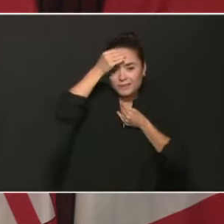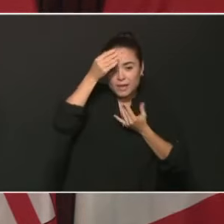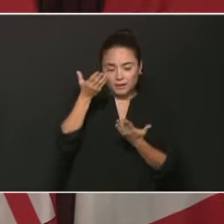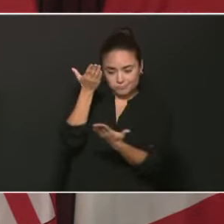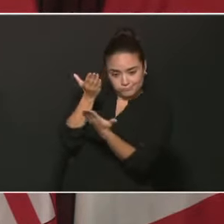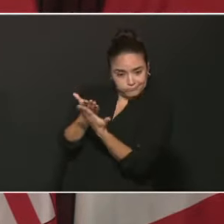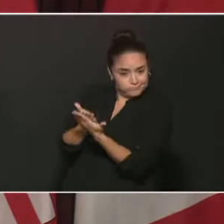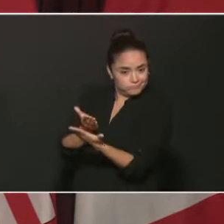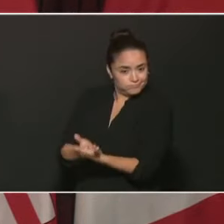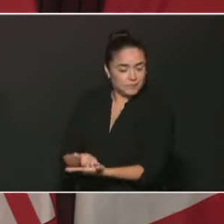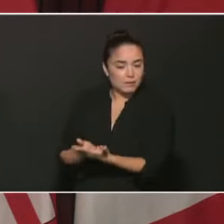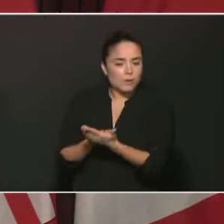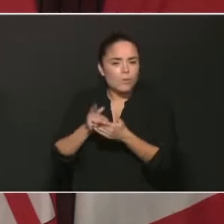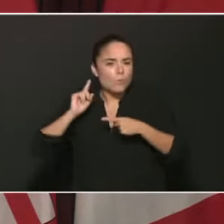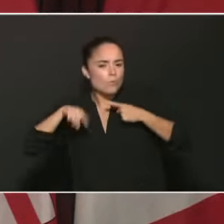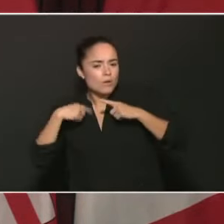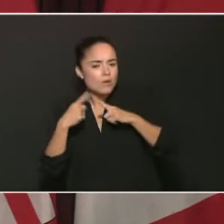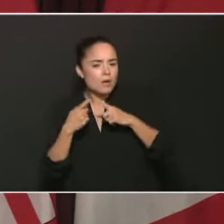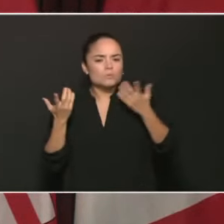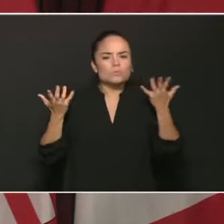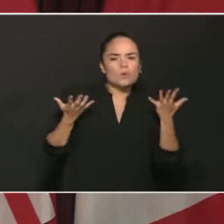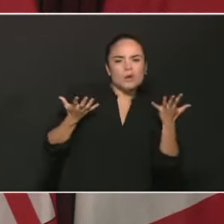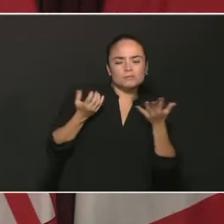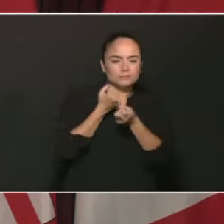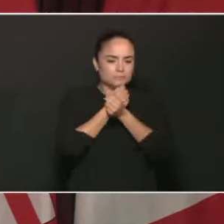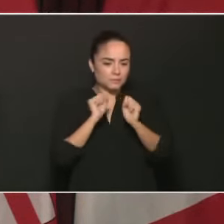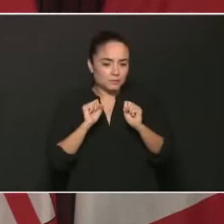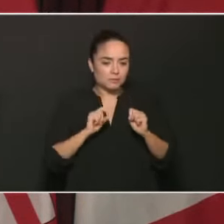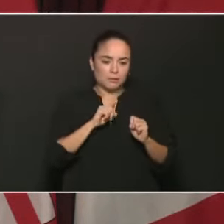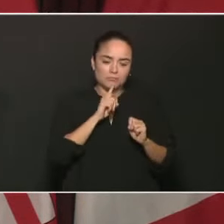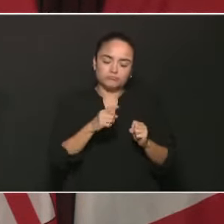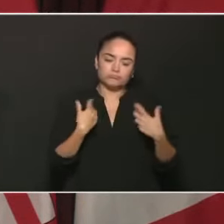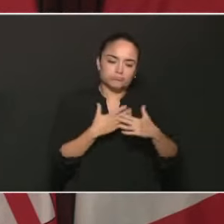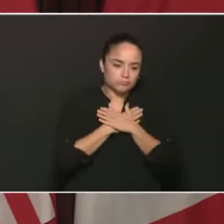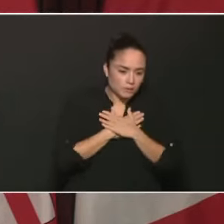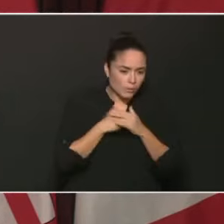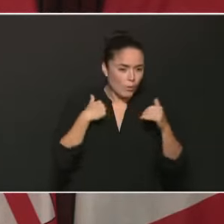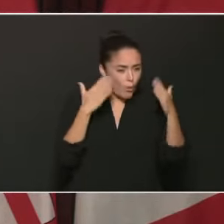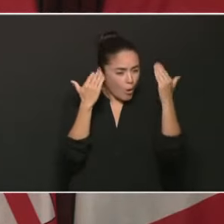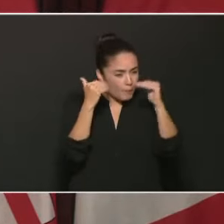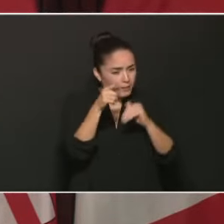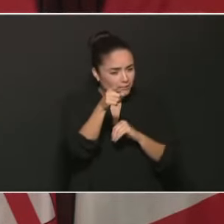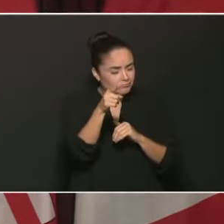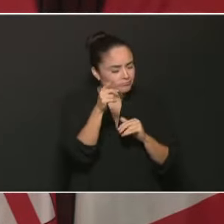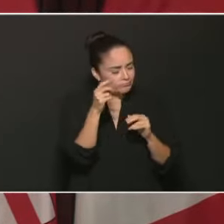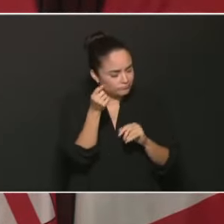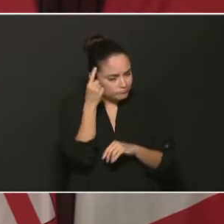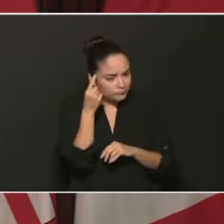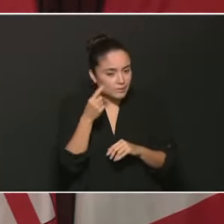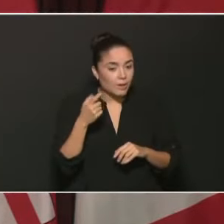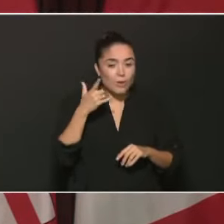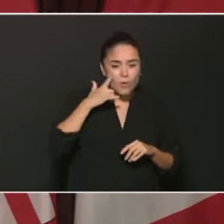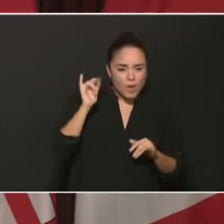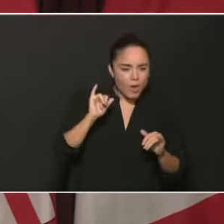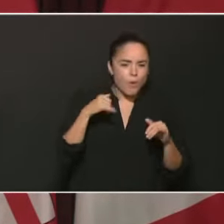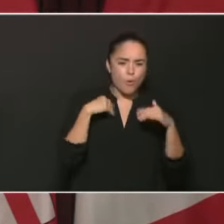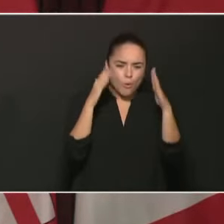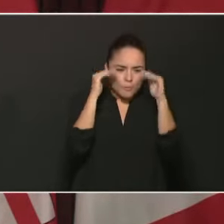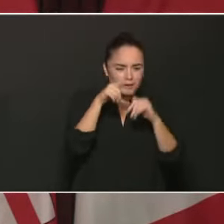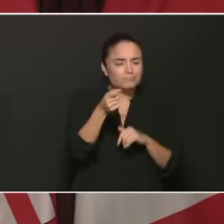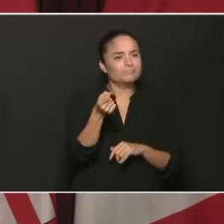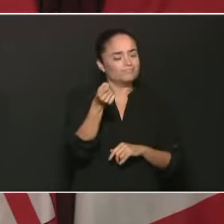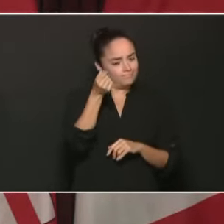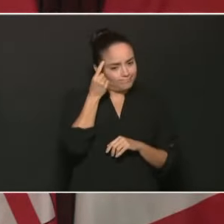very, I hope you're hearing in my voice, it's very dear to us to be proportionate, to be reasonable, to be prudent when you put in public